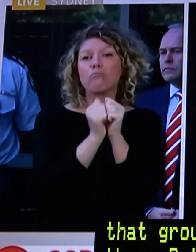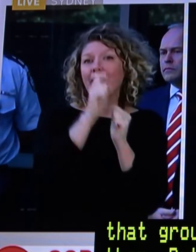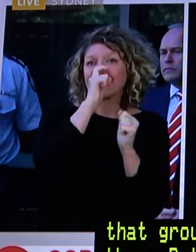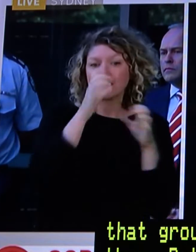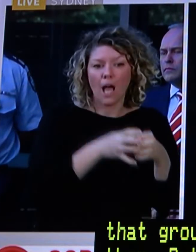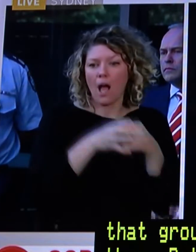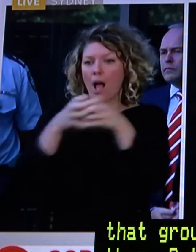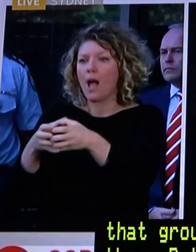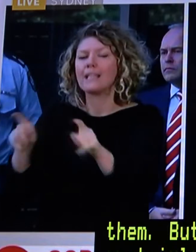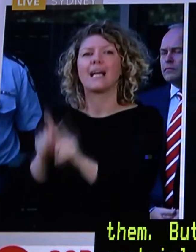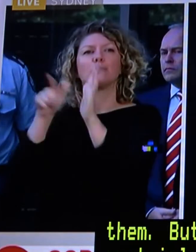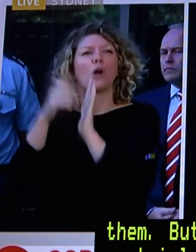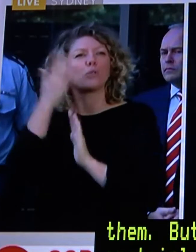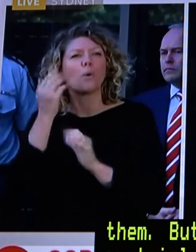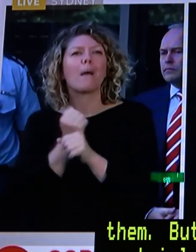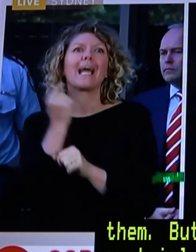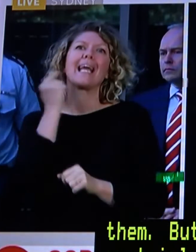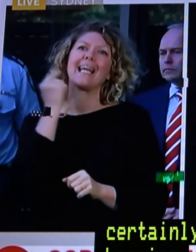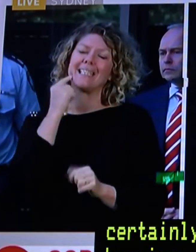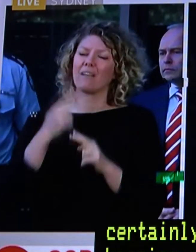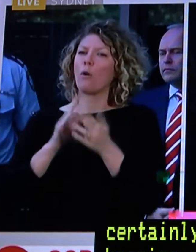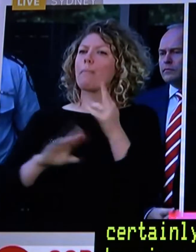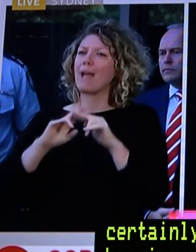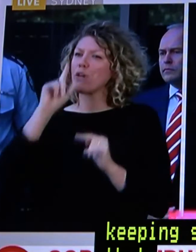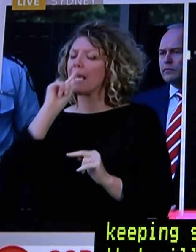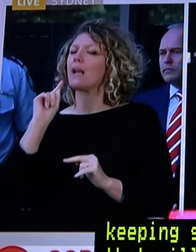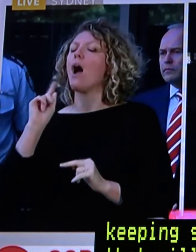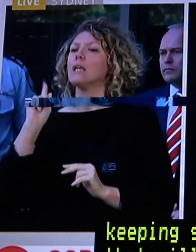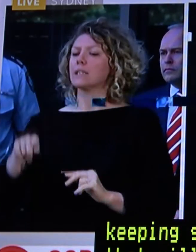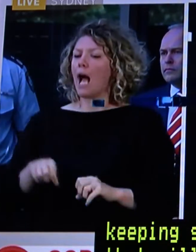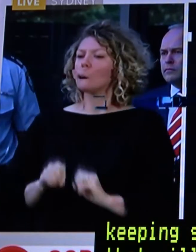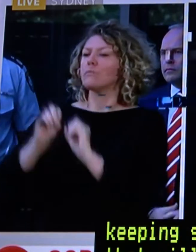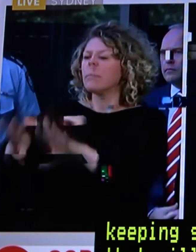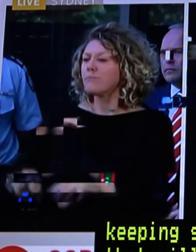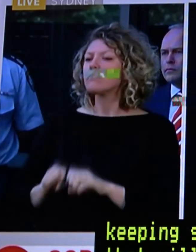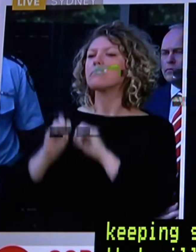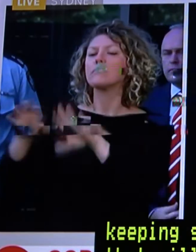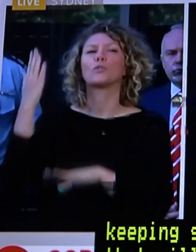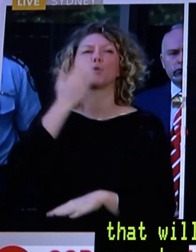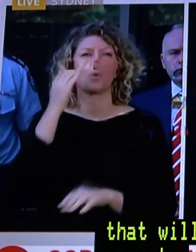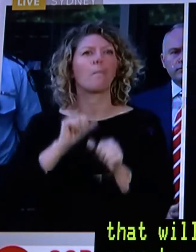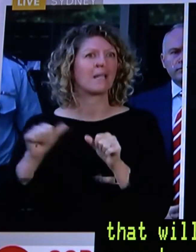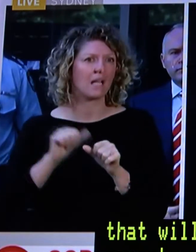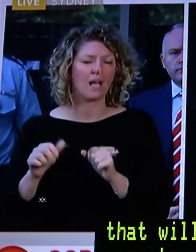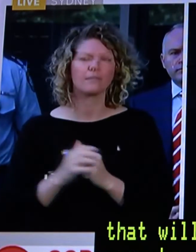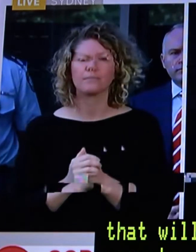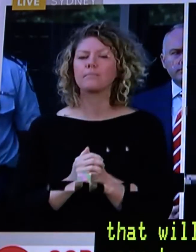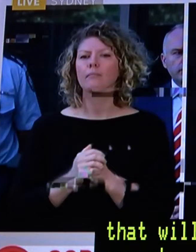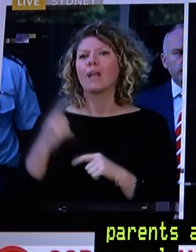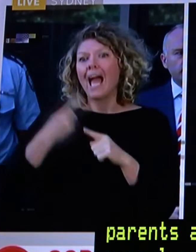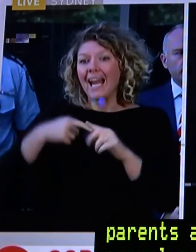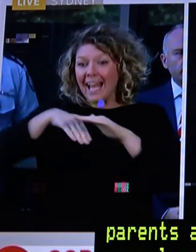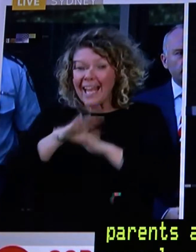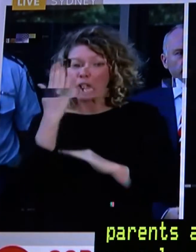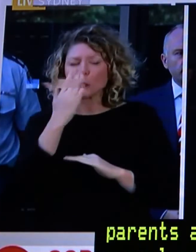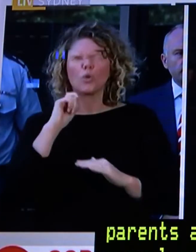together, so that will make it a lot easier for parents as we transition back to normal schooling. As the Premier also mentioned, there will be enhanced measures at our